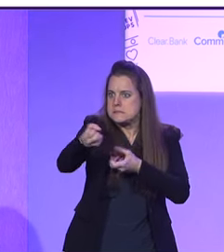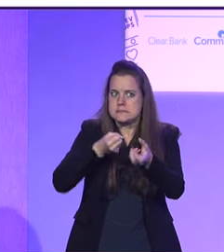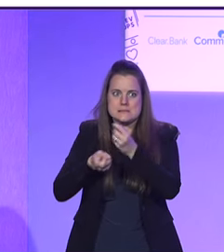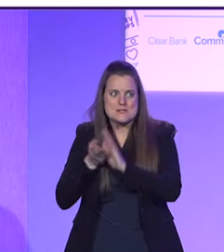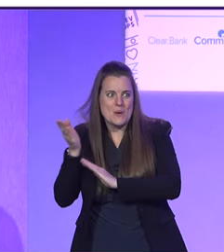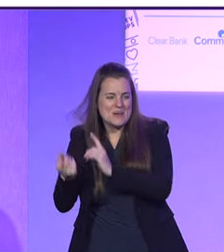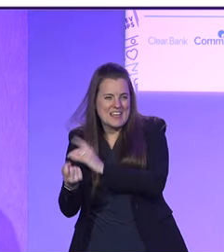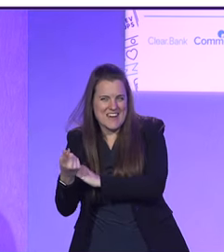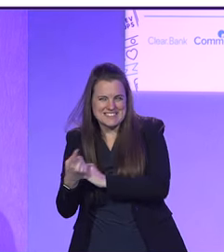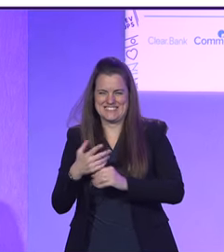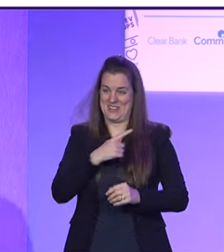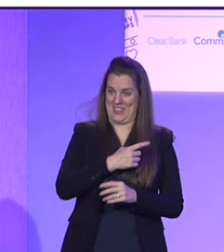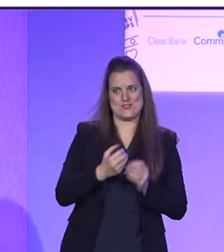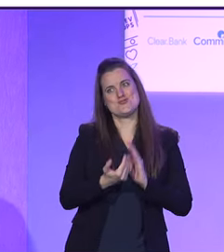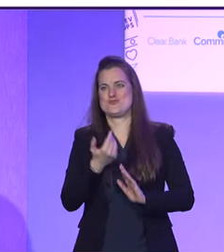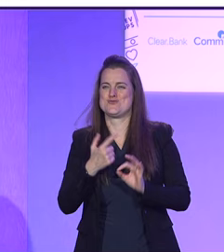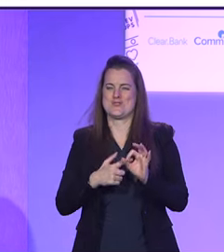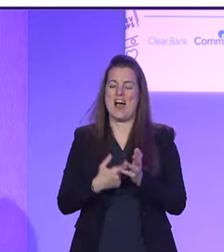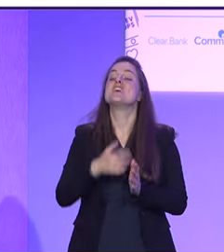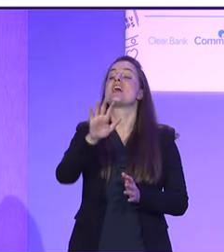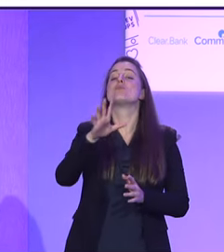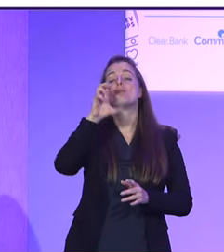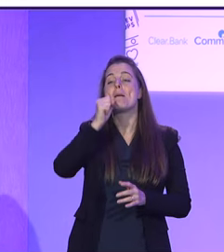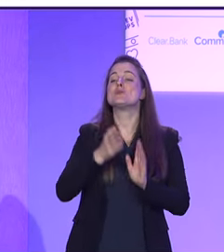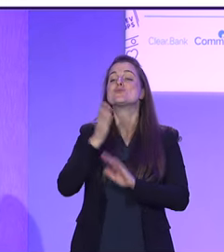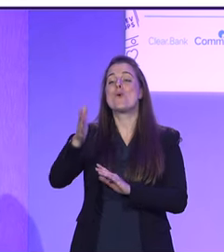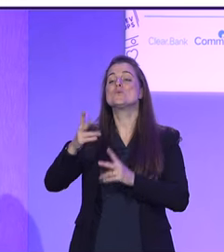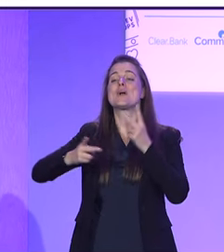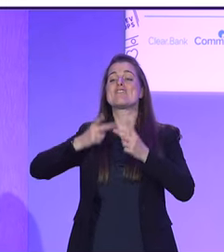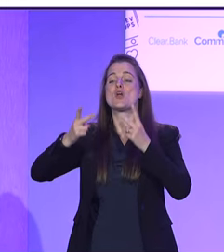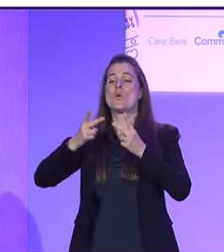that's everything. Don't forget to come to karaoke tonight. I have some stickers as